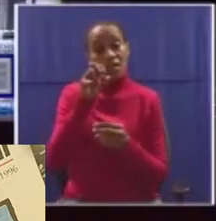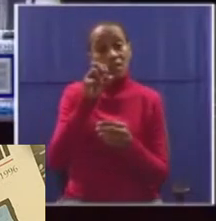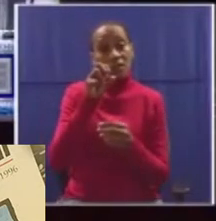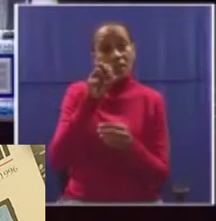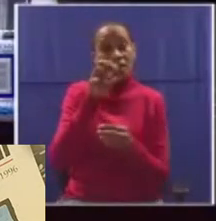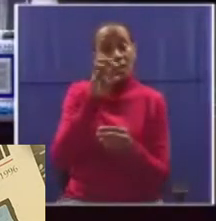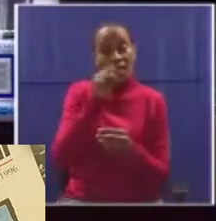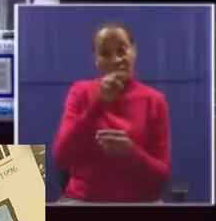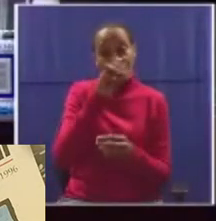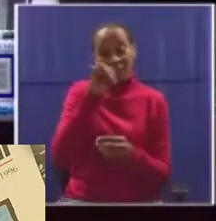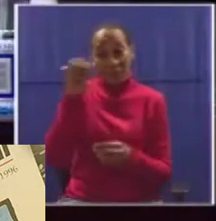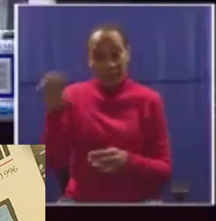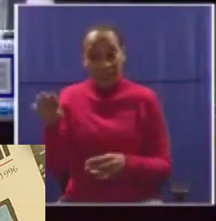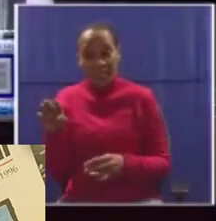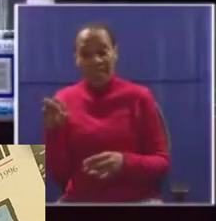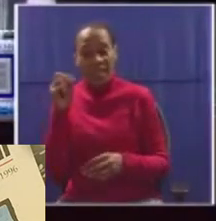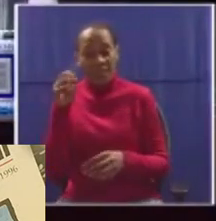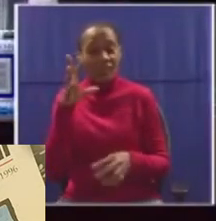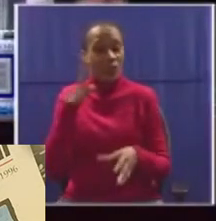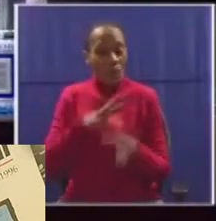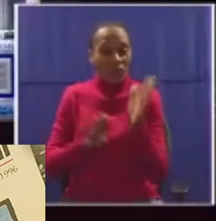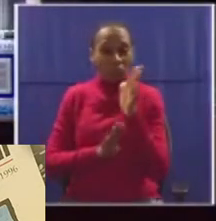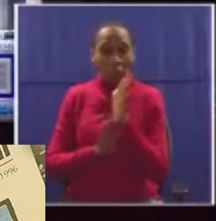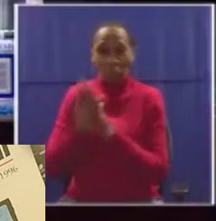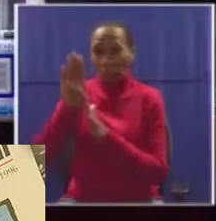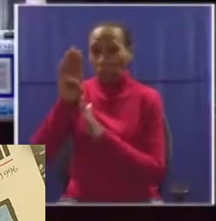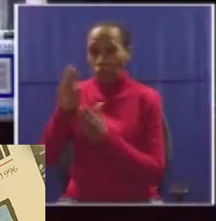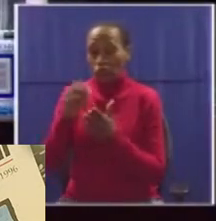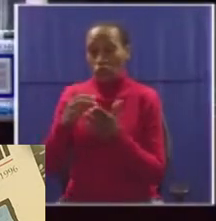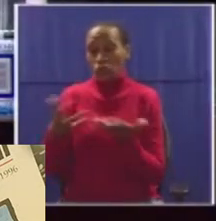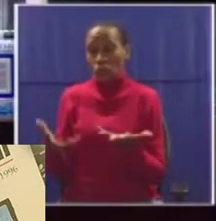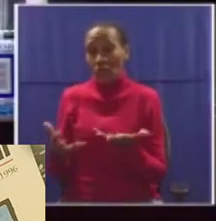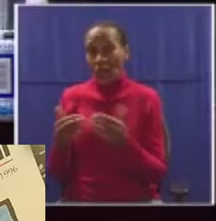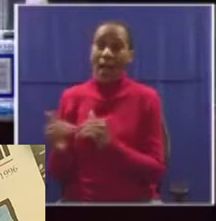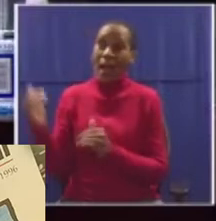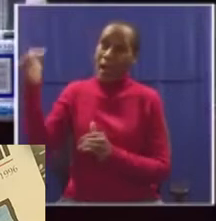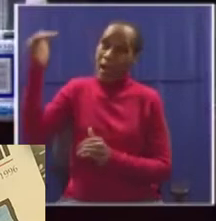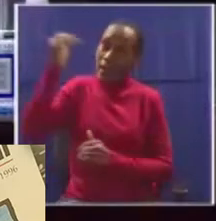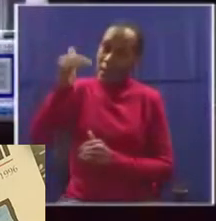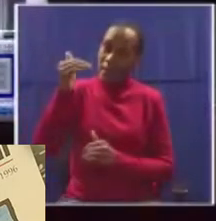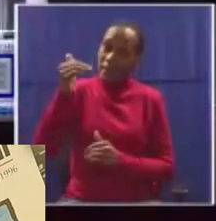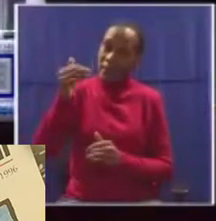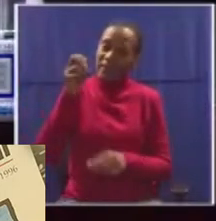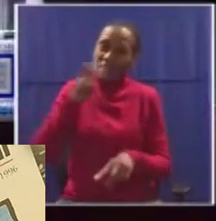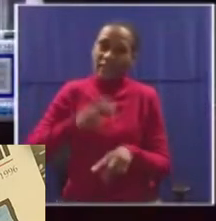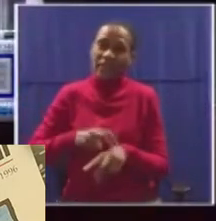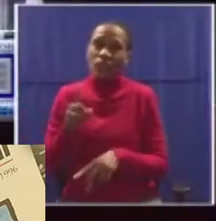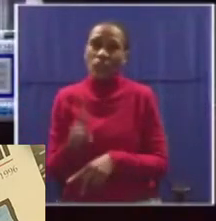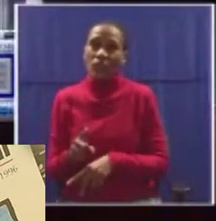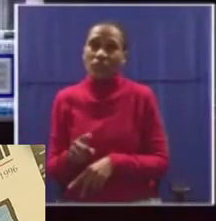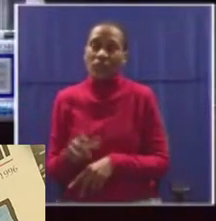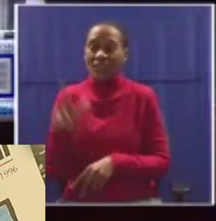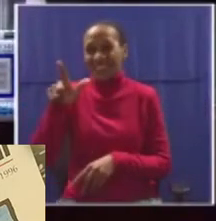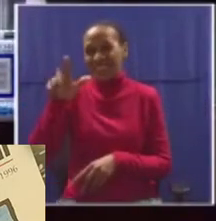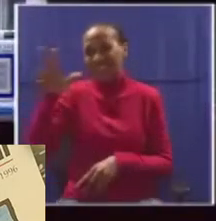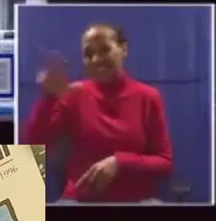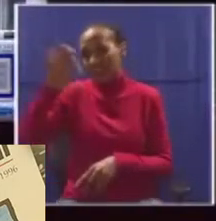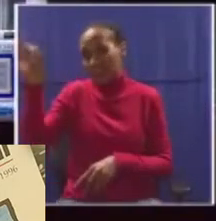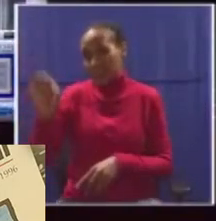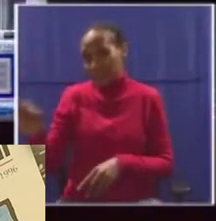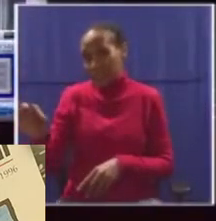Enterprises to reach their full potential and Advance Beyond South Africa's High startup failure rate of about 70 to 80 percent